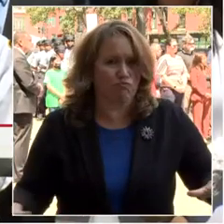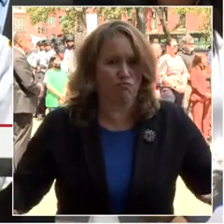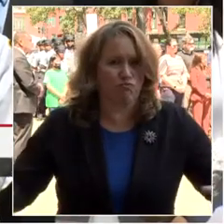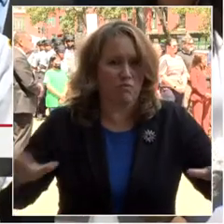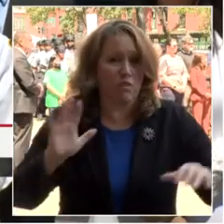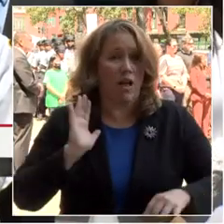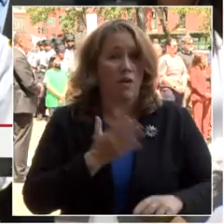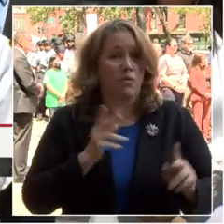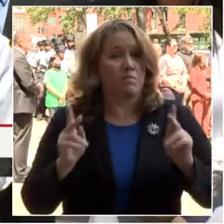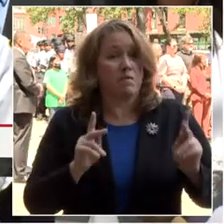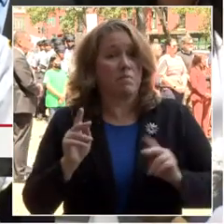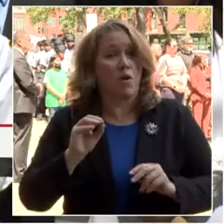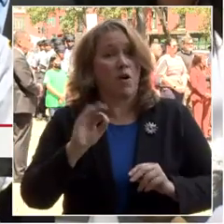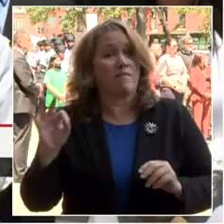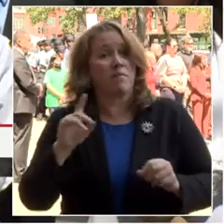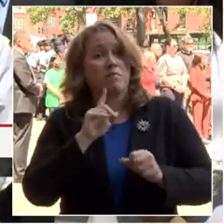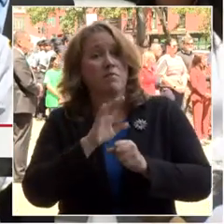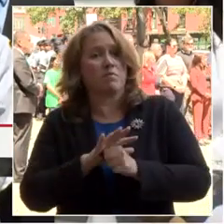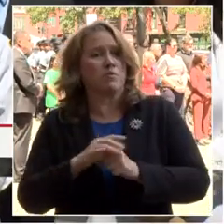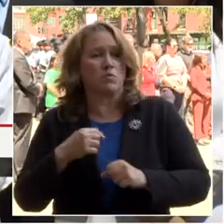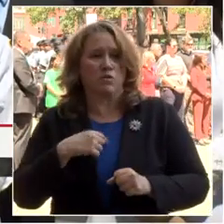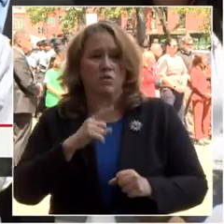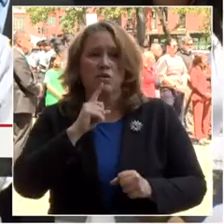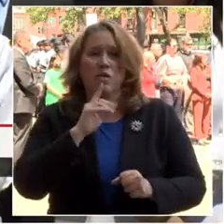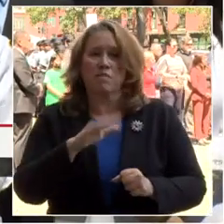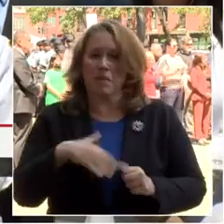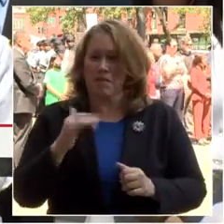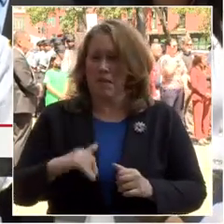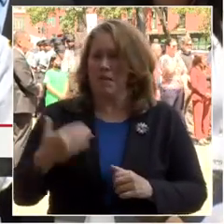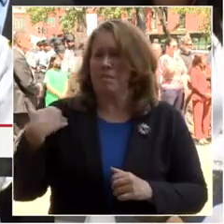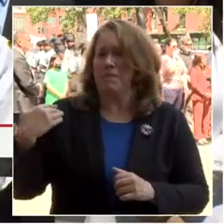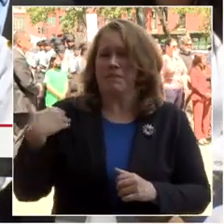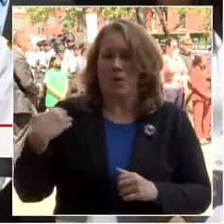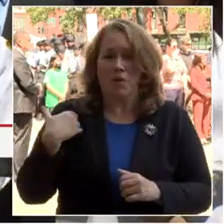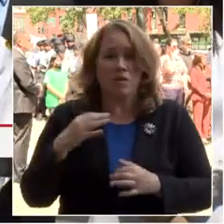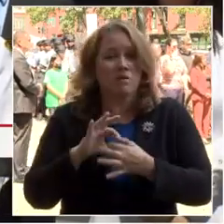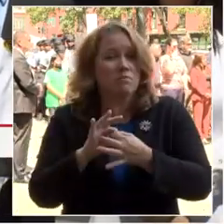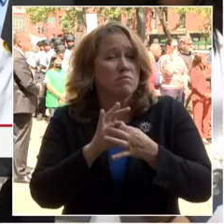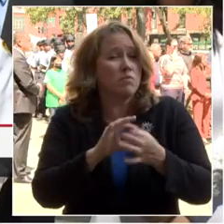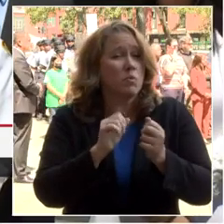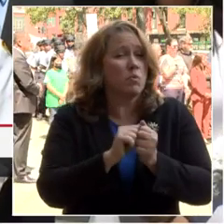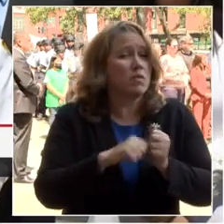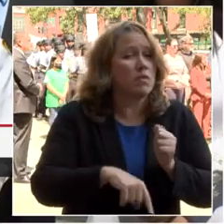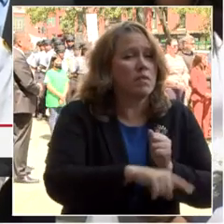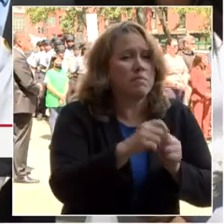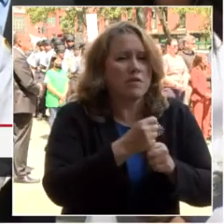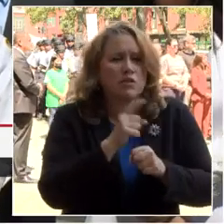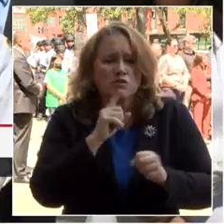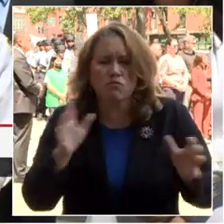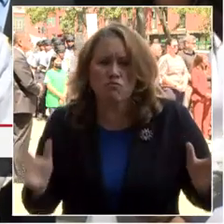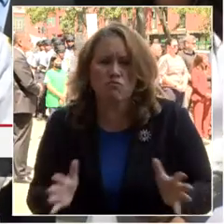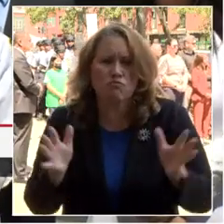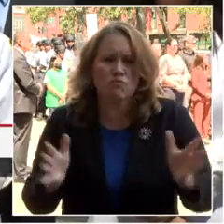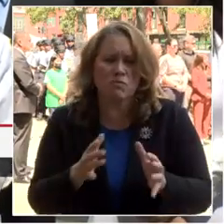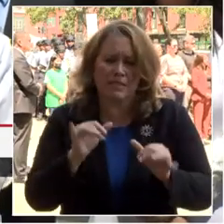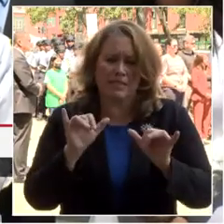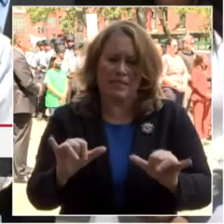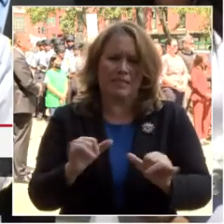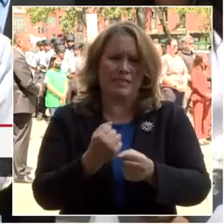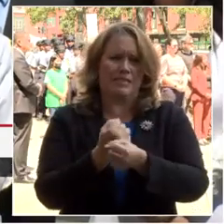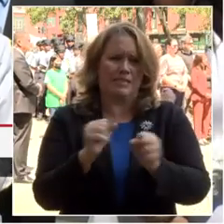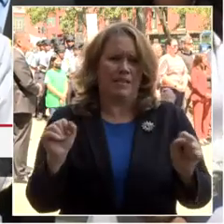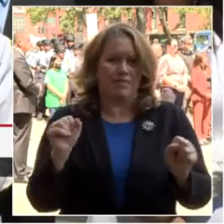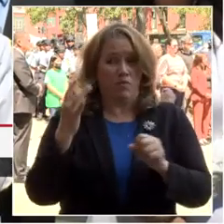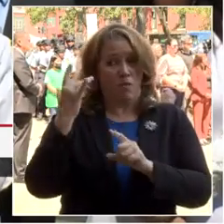about before. We're connecting with all of them, engaging them, and encouraging them to have a safe 4th of July. Our